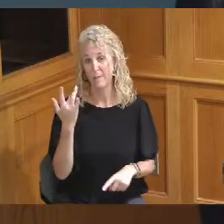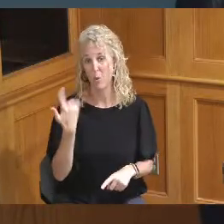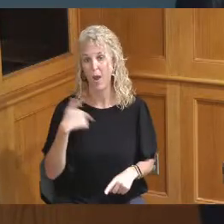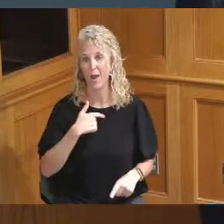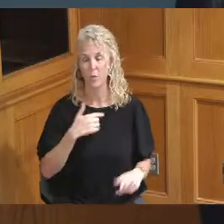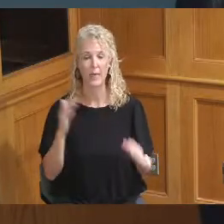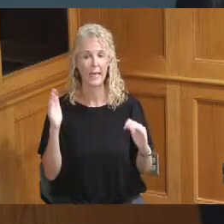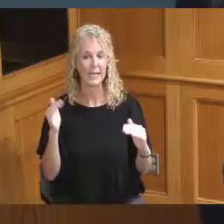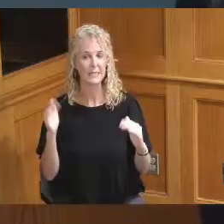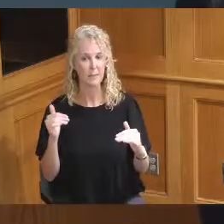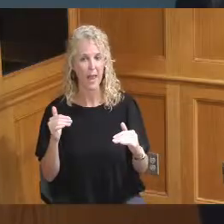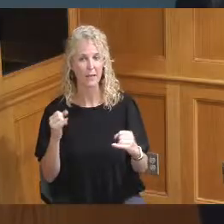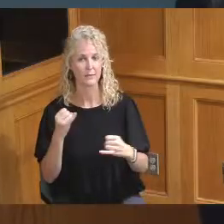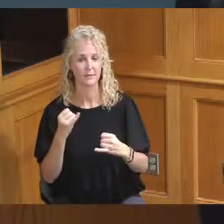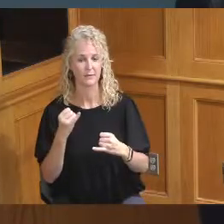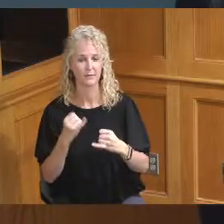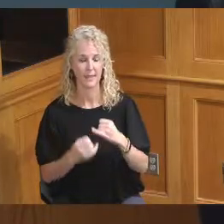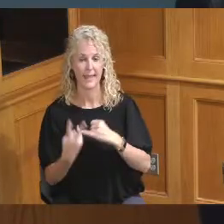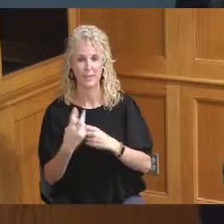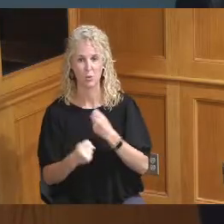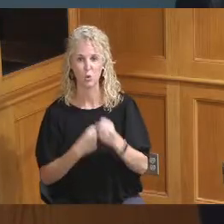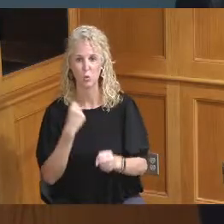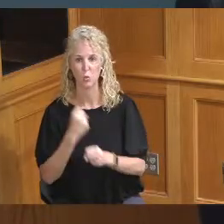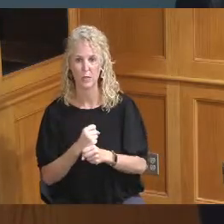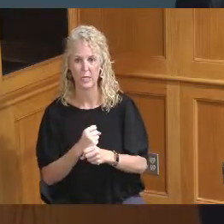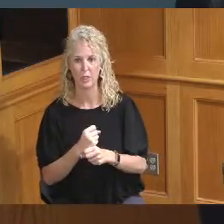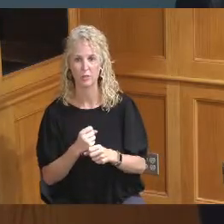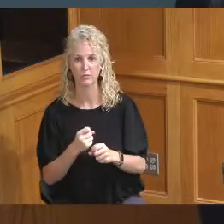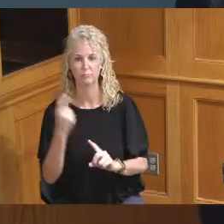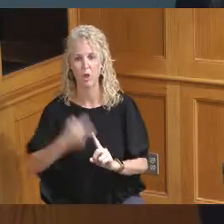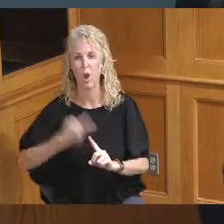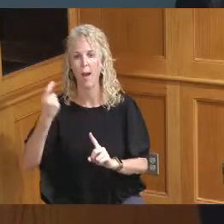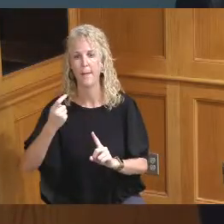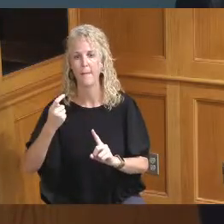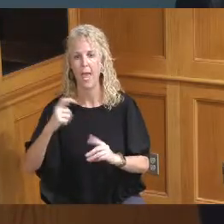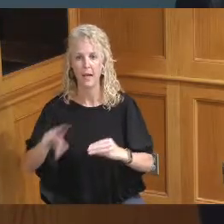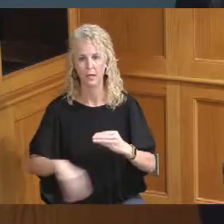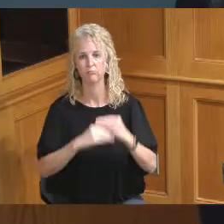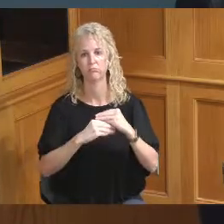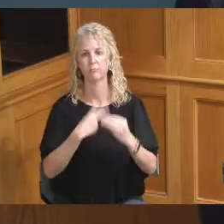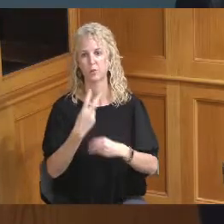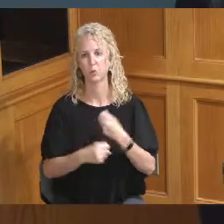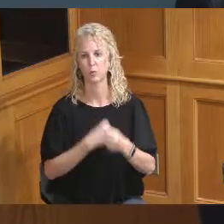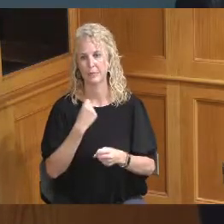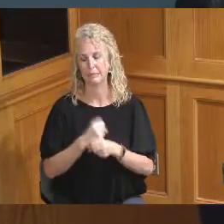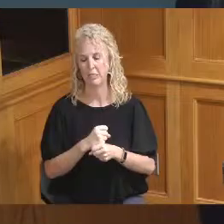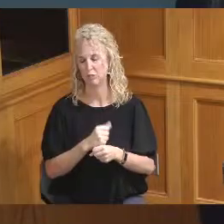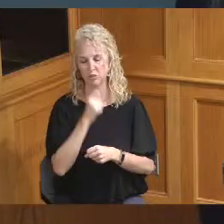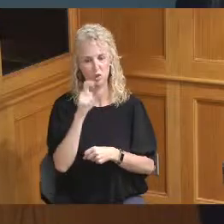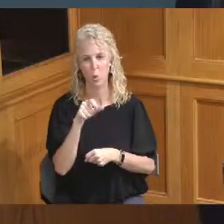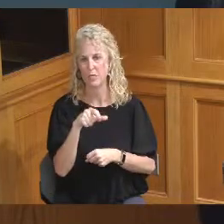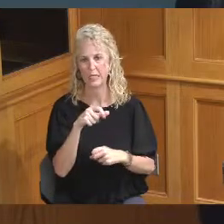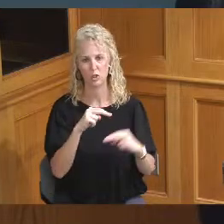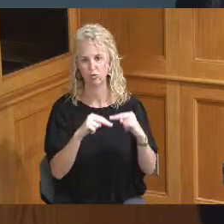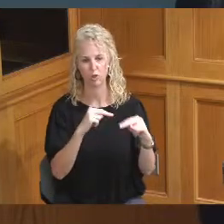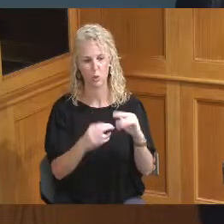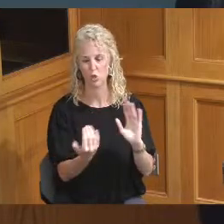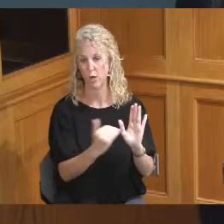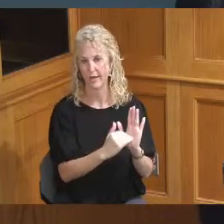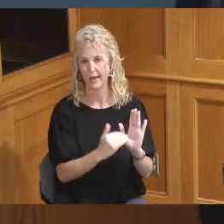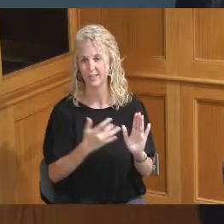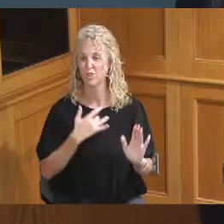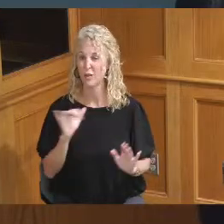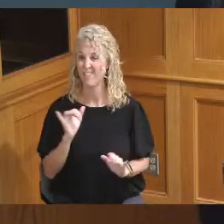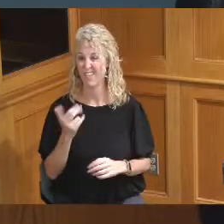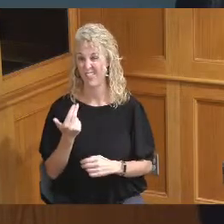trigger to kick in, and we can do that without having any further conversations with the team or internally. So I feel like